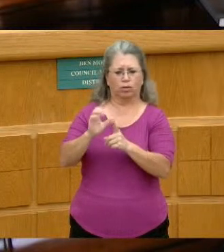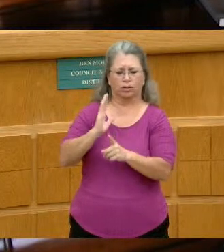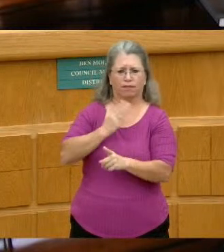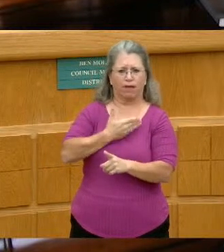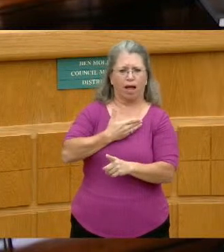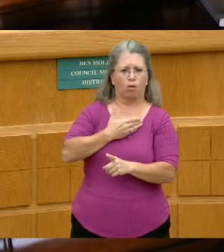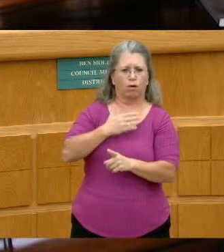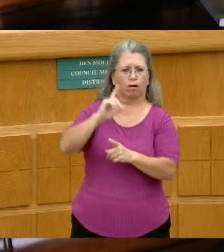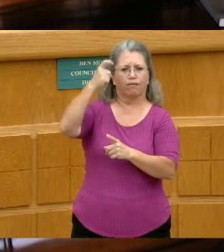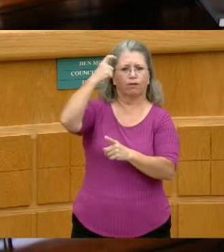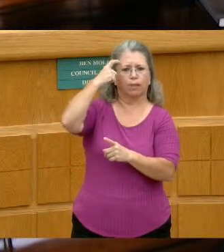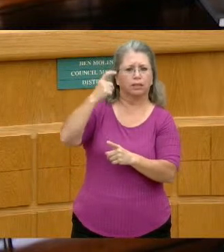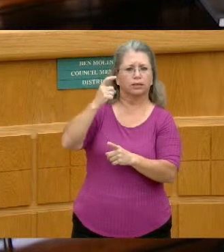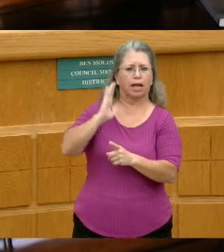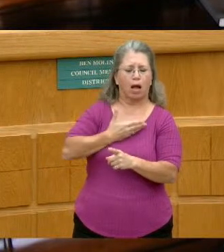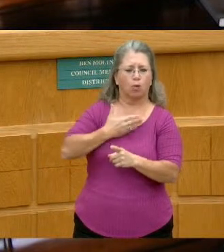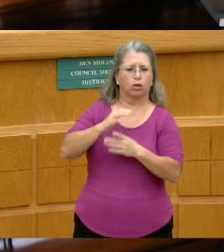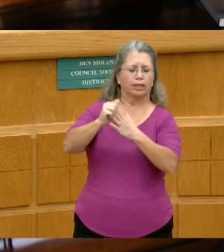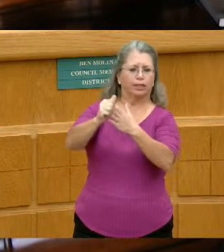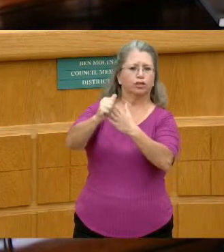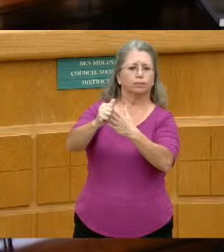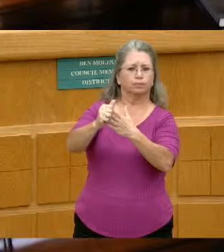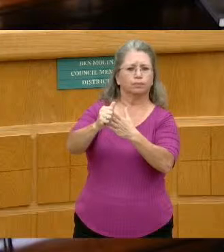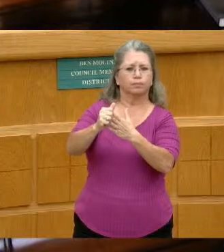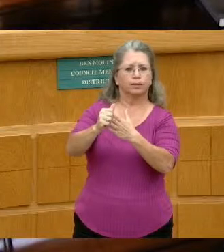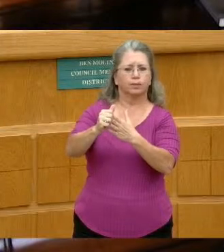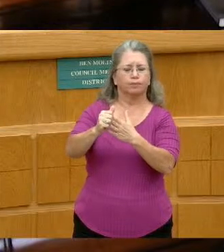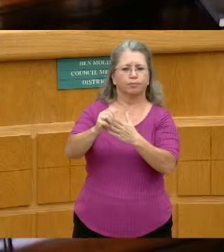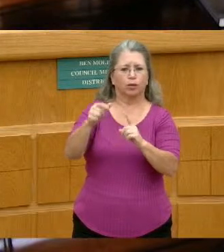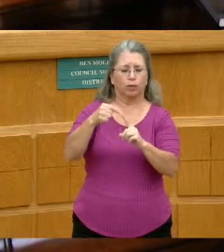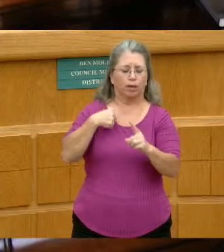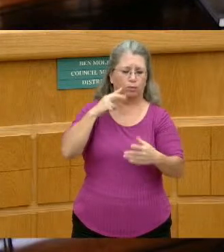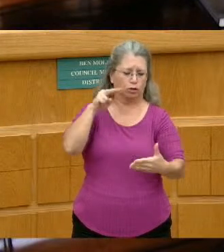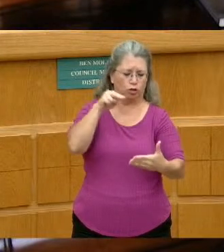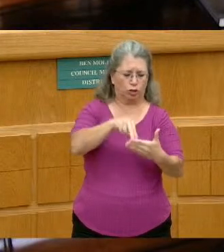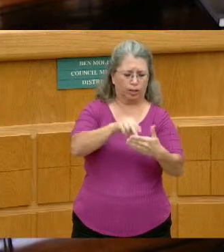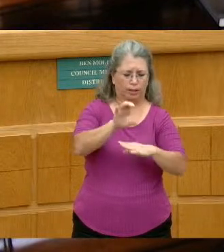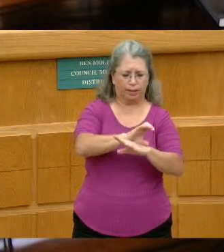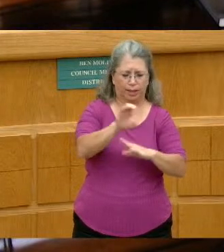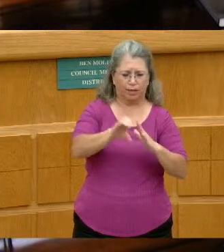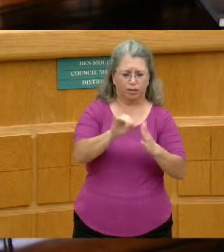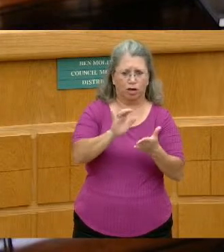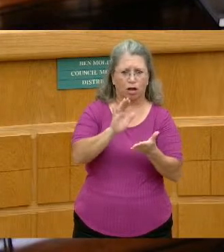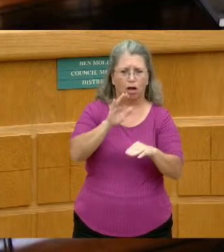government. And we were looking at the calendar, and on this very day in